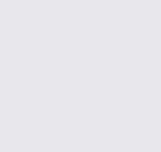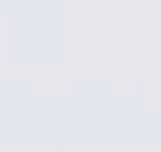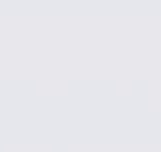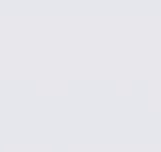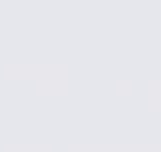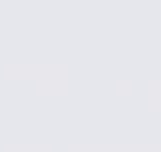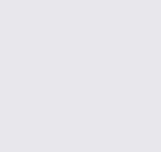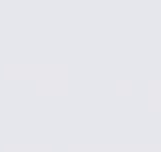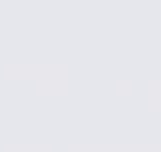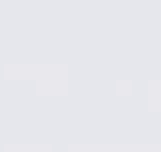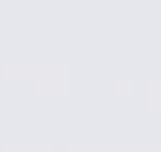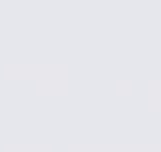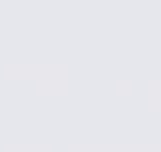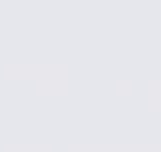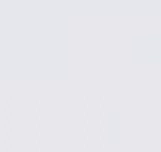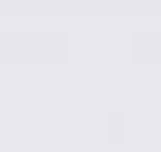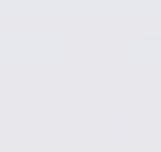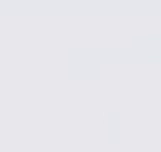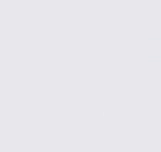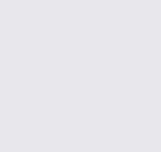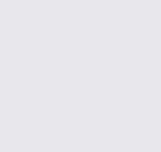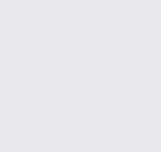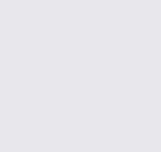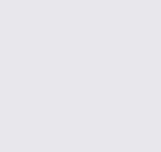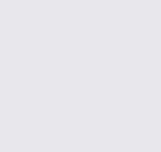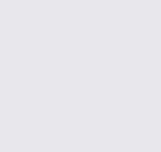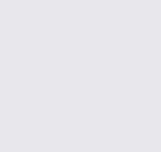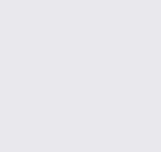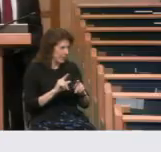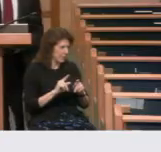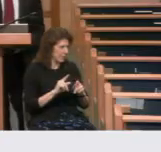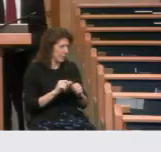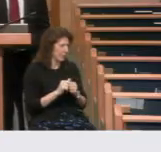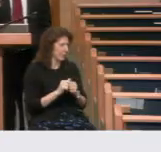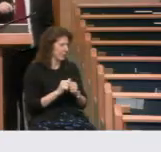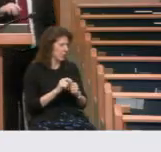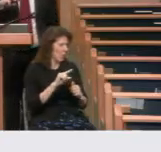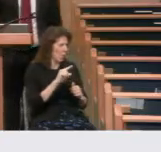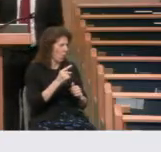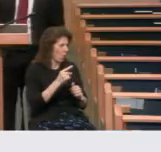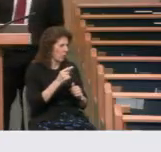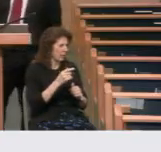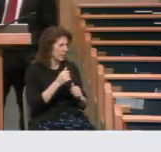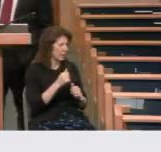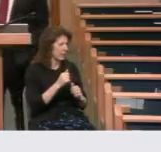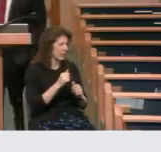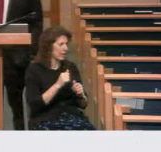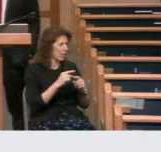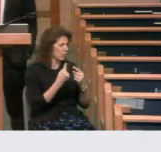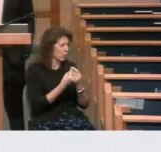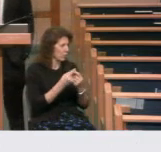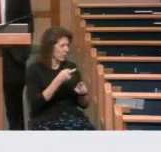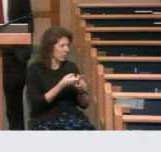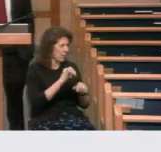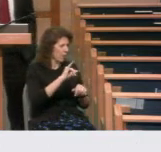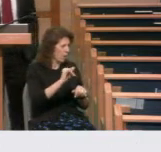So the Lord was very angry with Israel and removed them from his sight. None was left except the tribe of Judah. Foreshadowing again, this talking